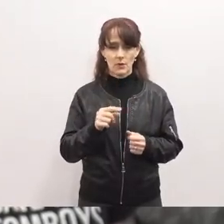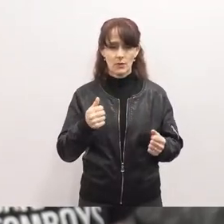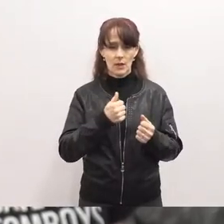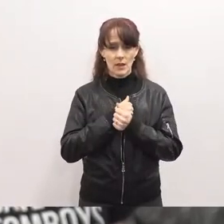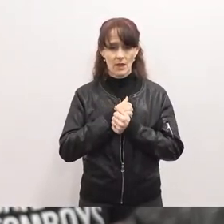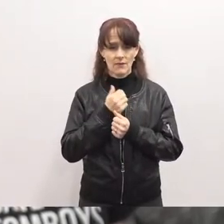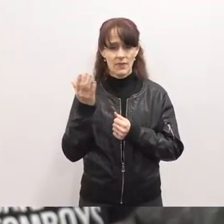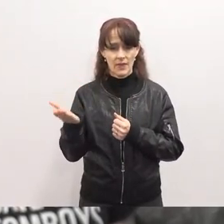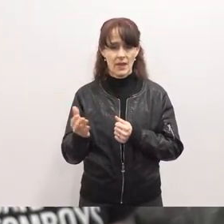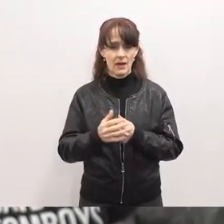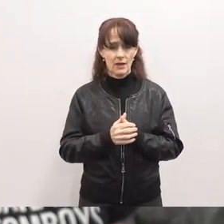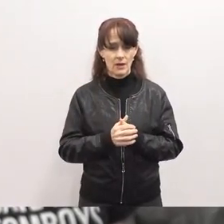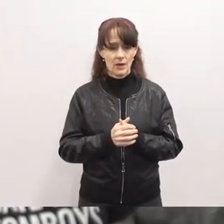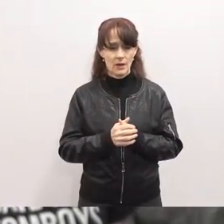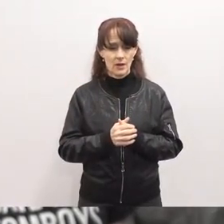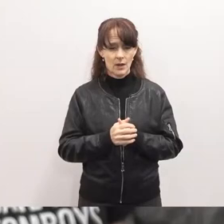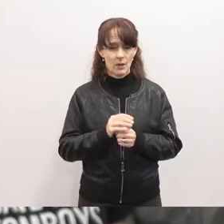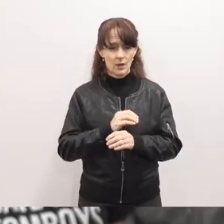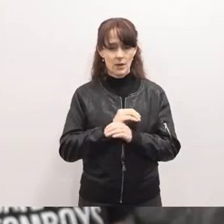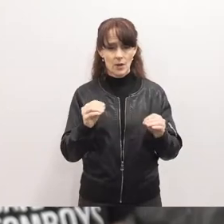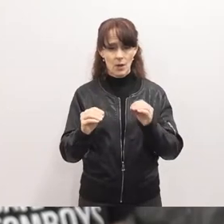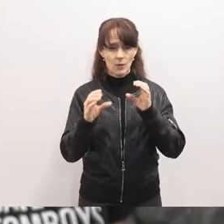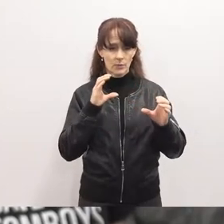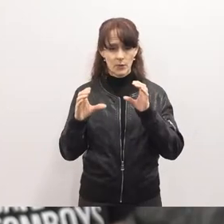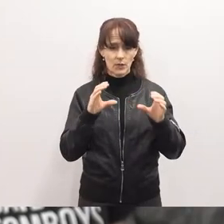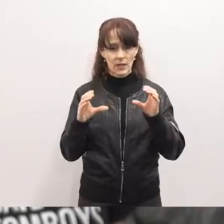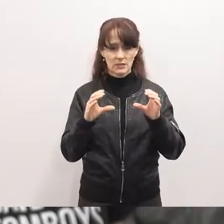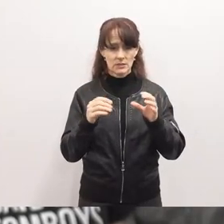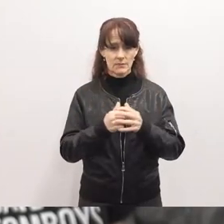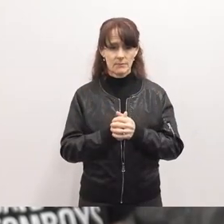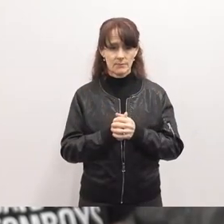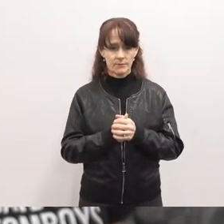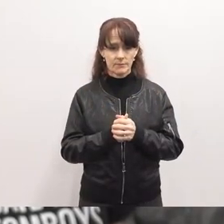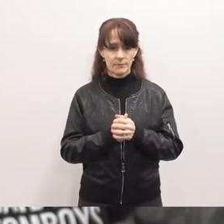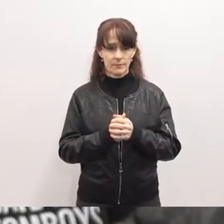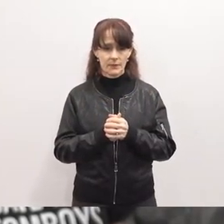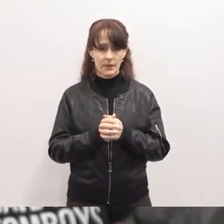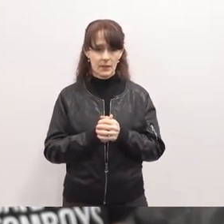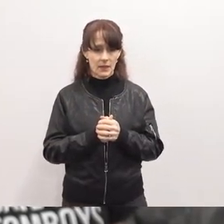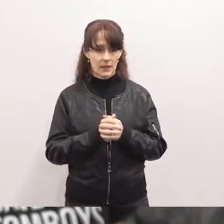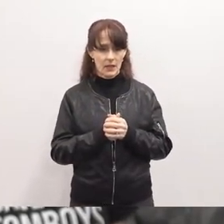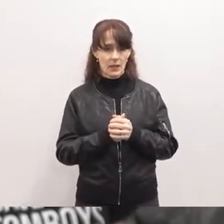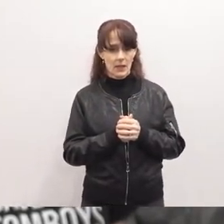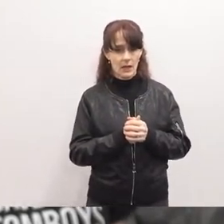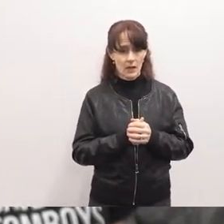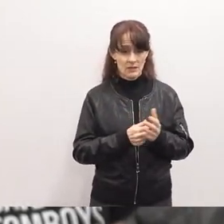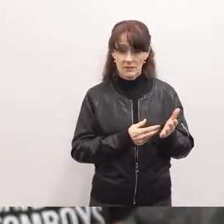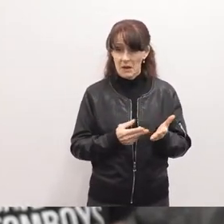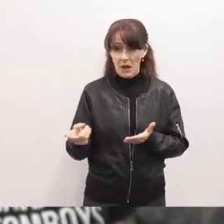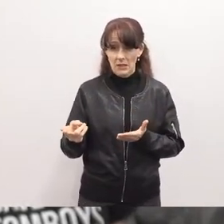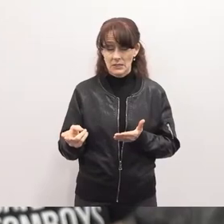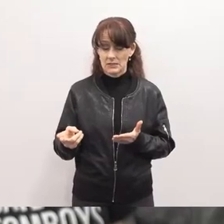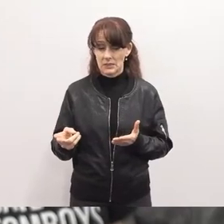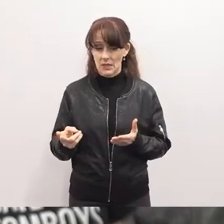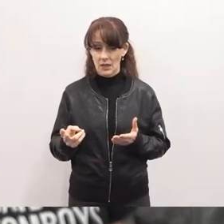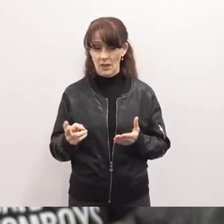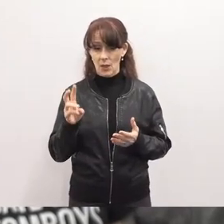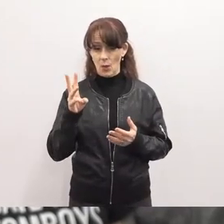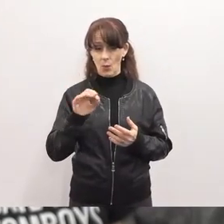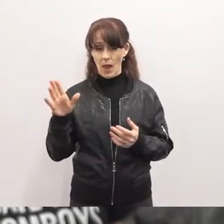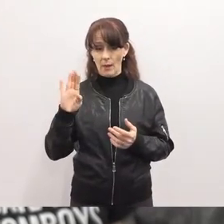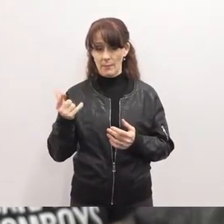do. And there was no communication. And to be honest, are the well-being people, are they going